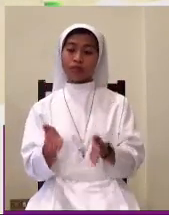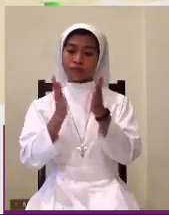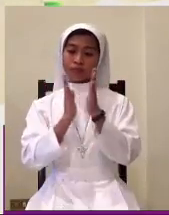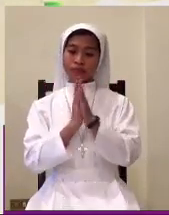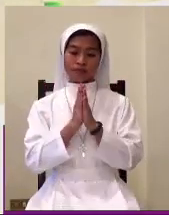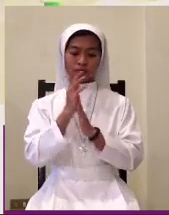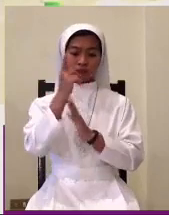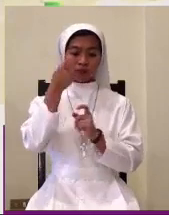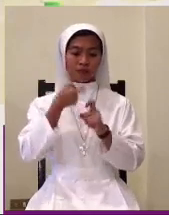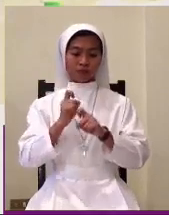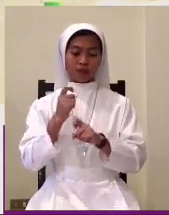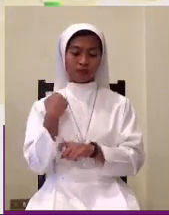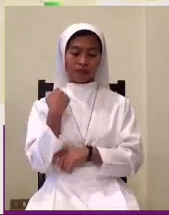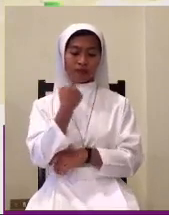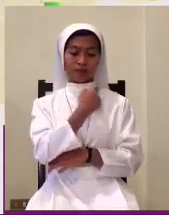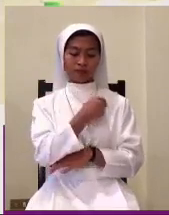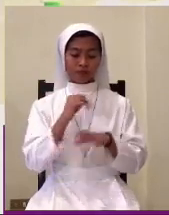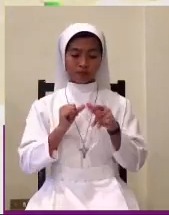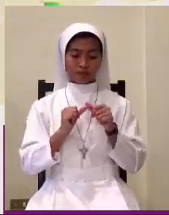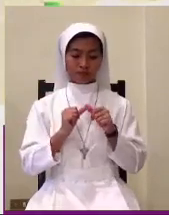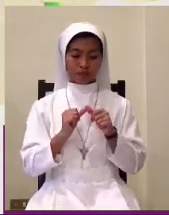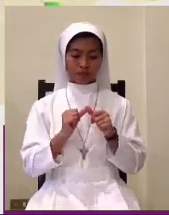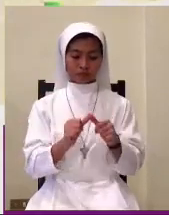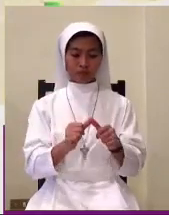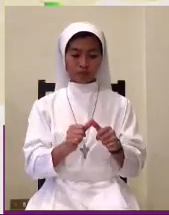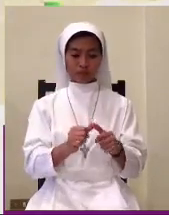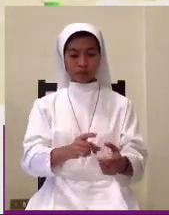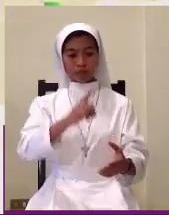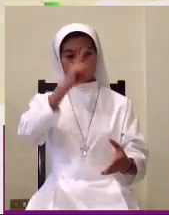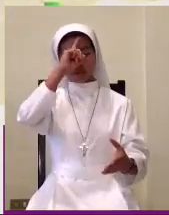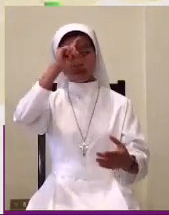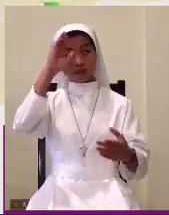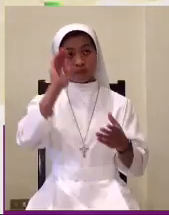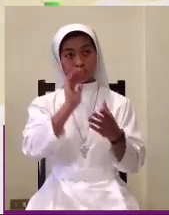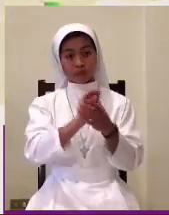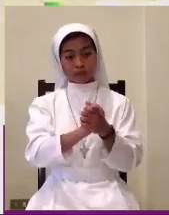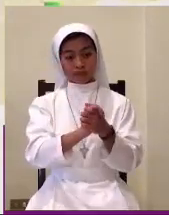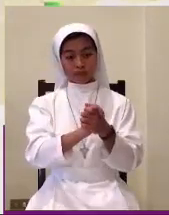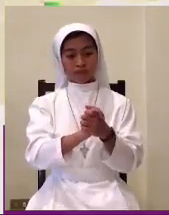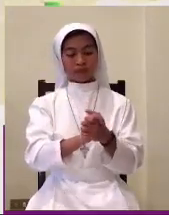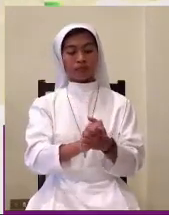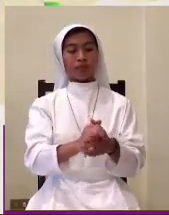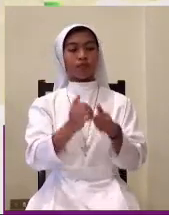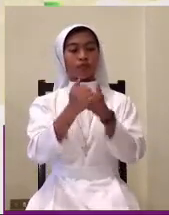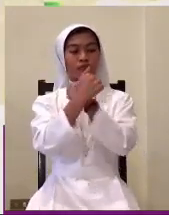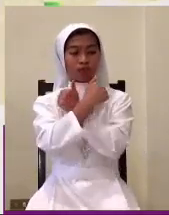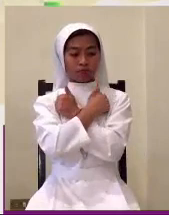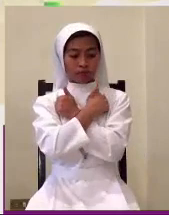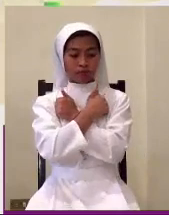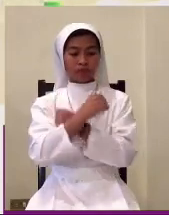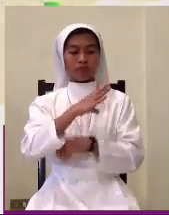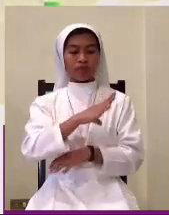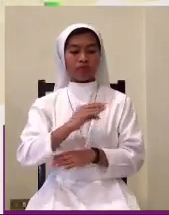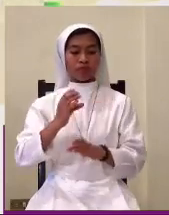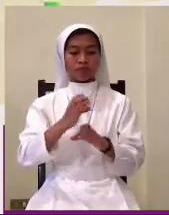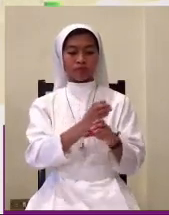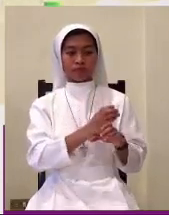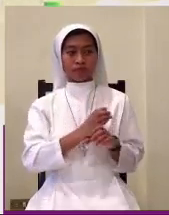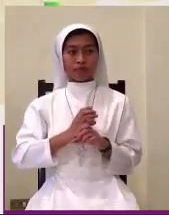vibrant in our life. Believing, loving and caring, and